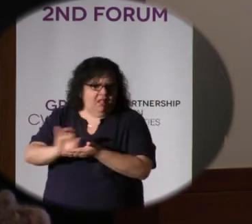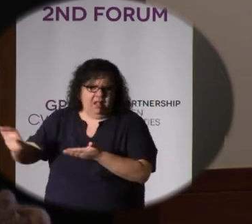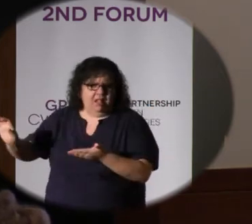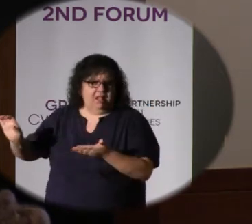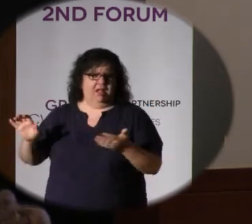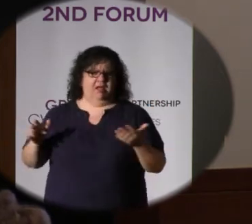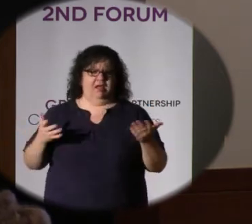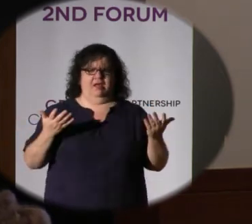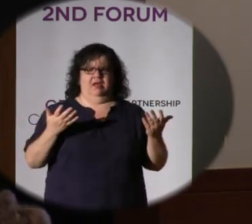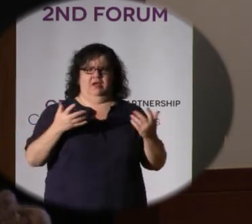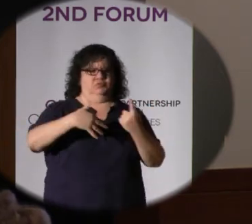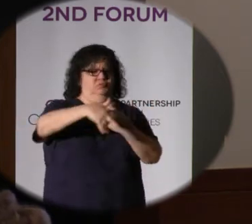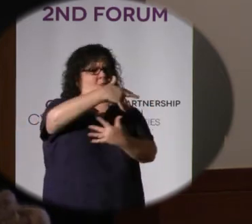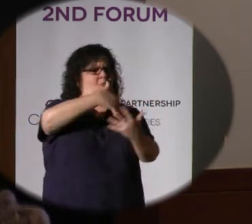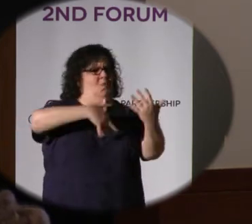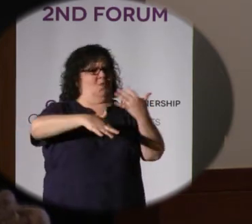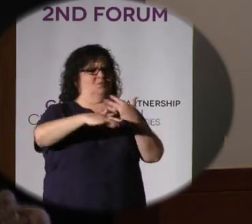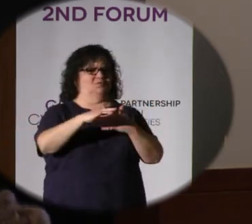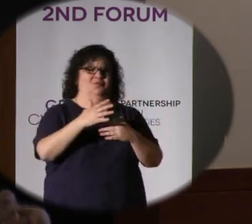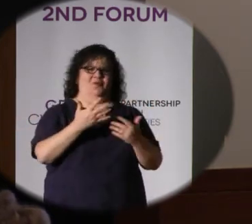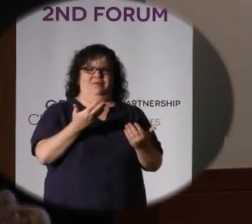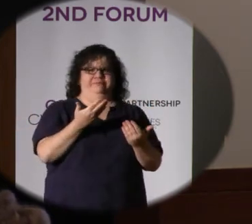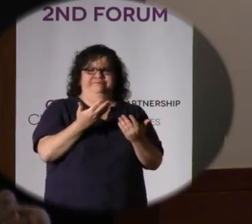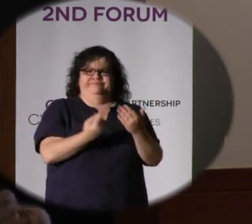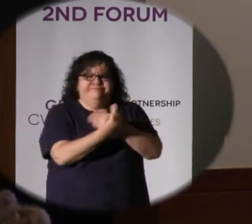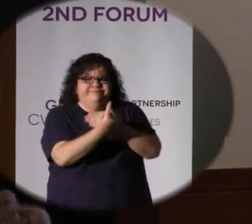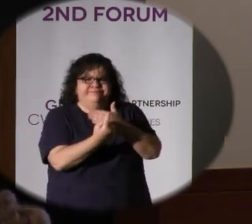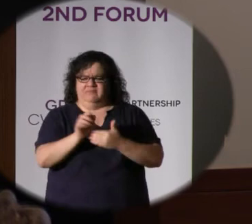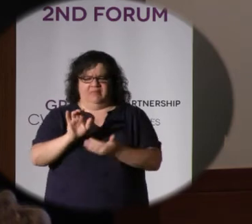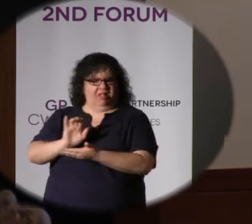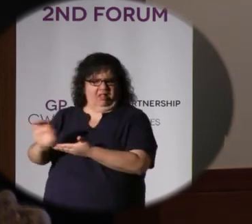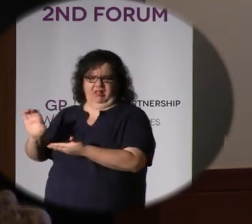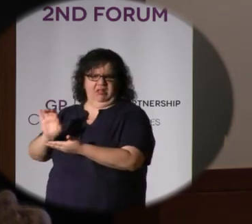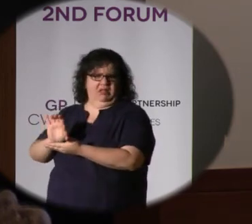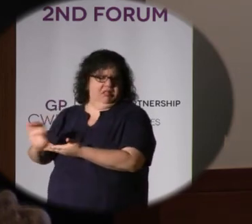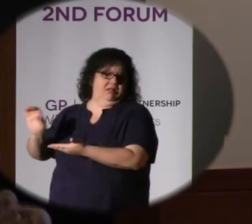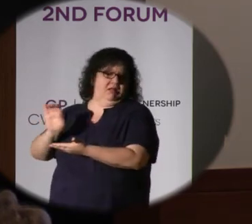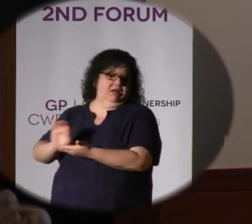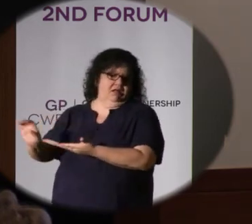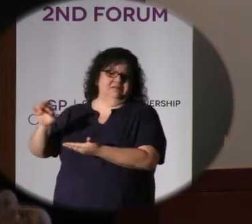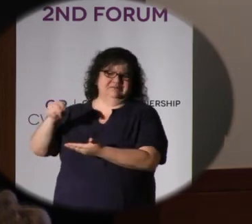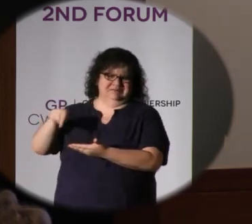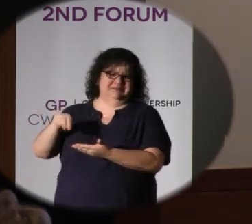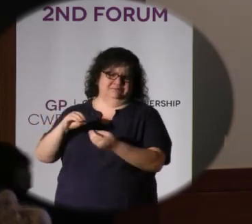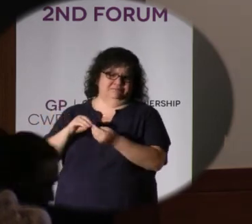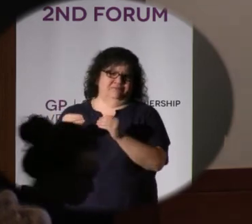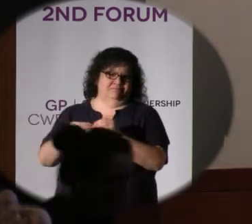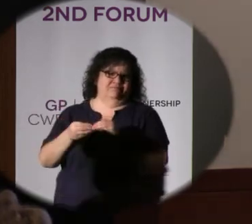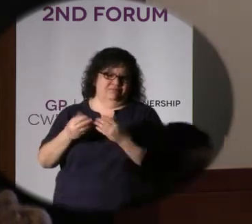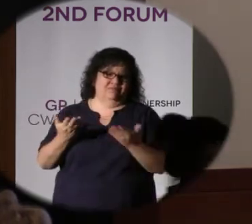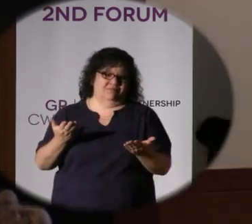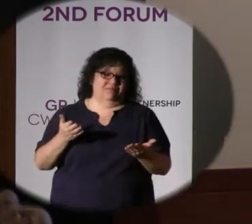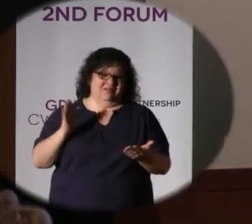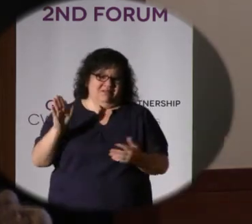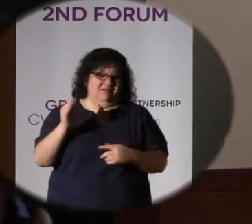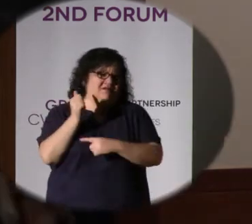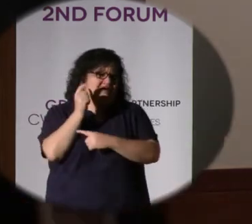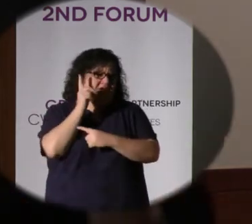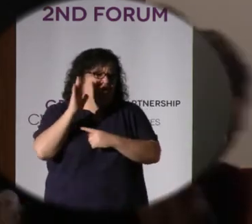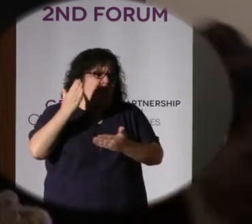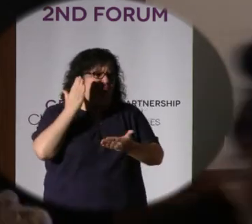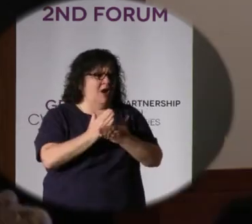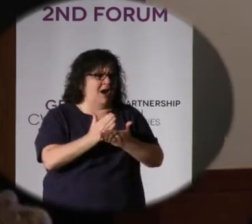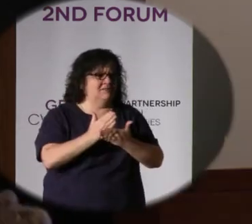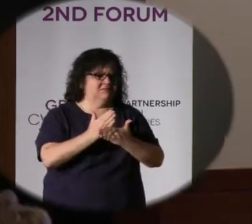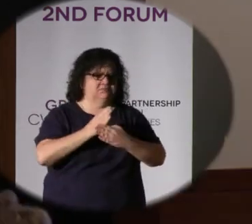services. Their rights continue to be violated each and every day, especially